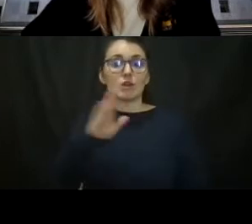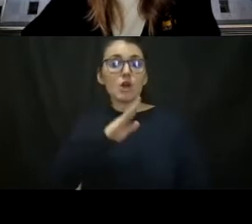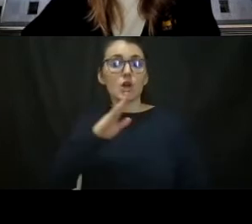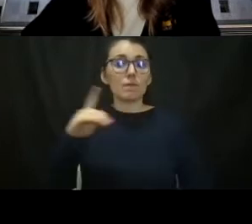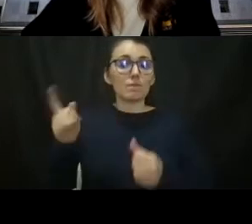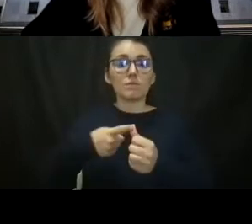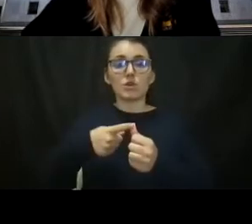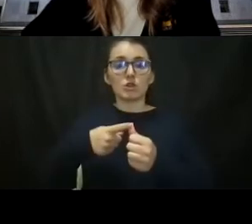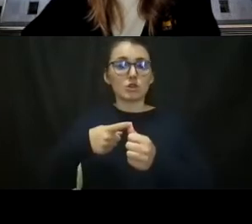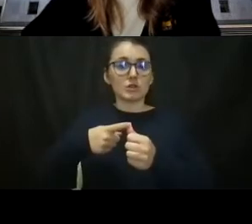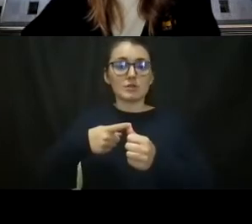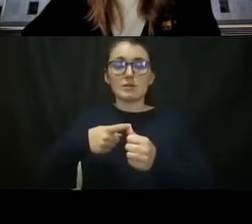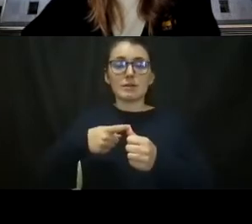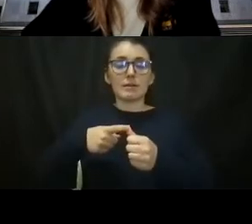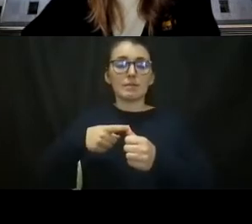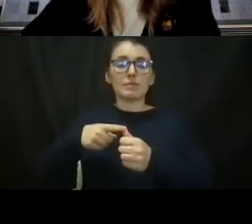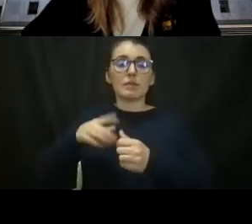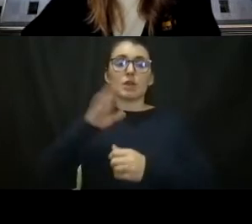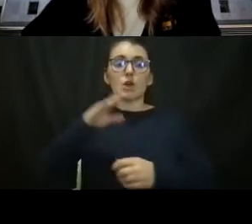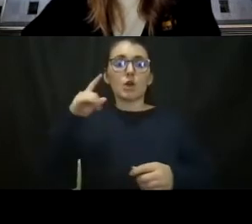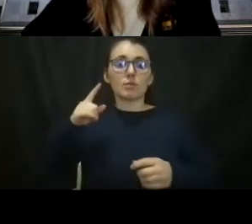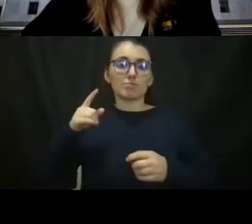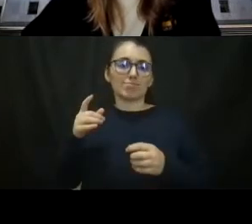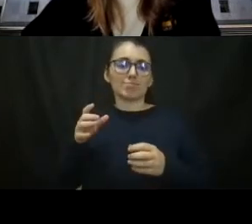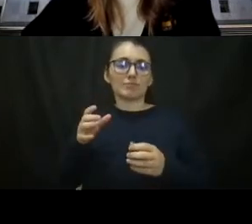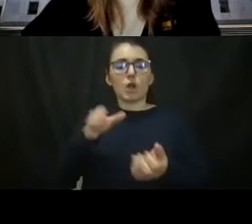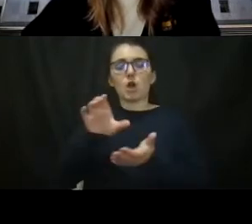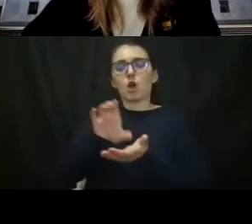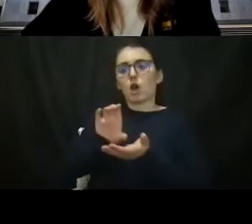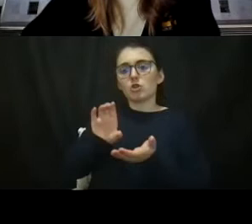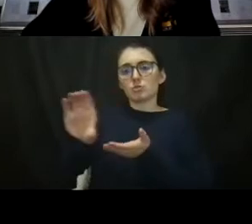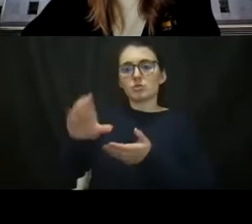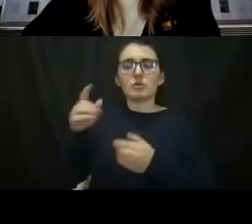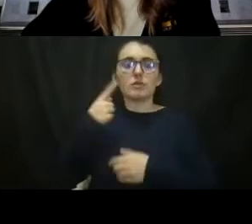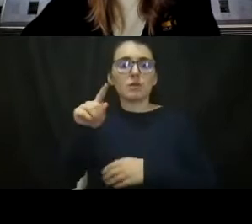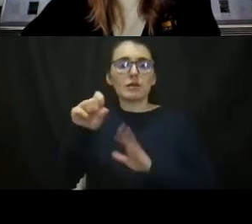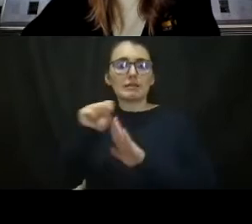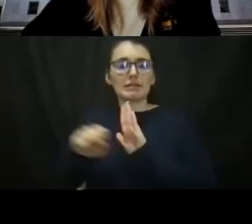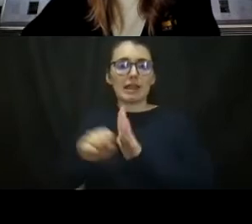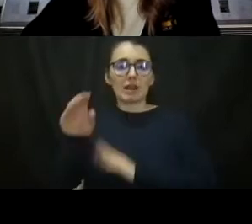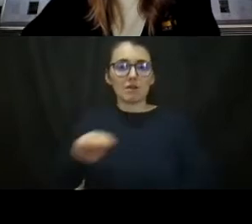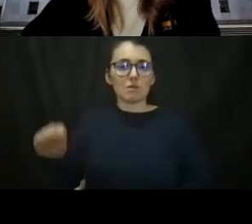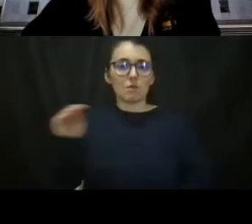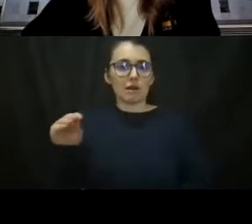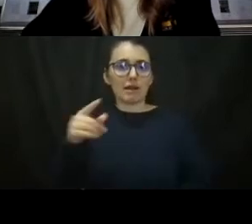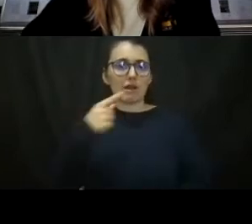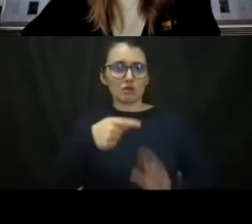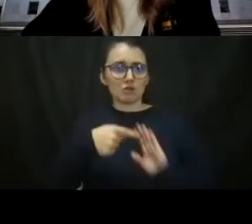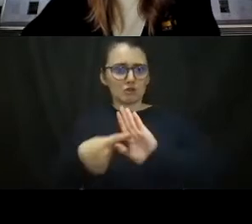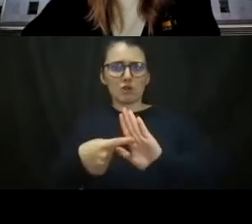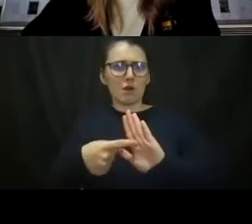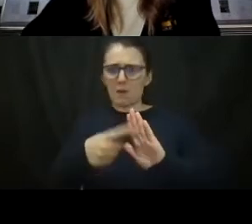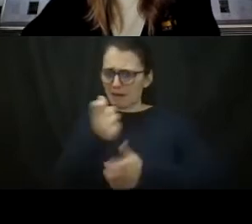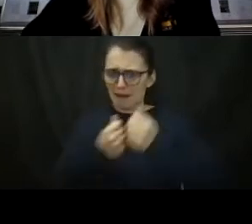pioneering contributions to the state of Oregon. And it's also really a great example about how anyone can make a difference in Oregon's